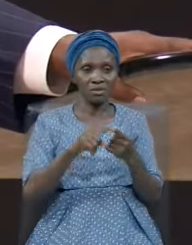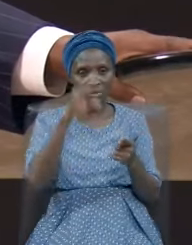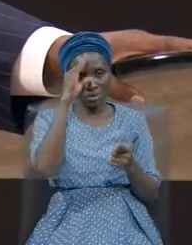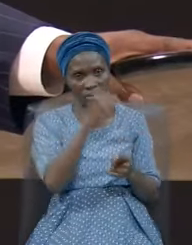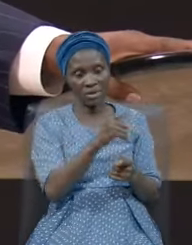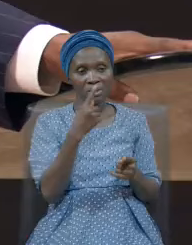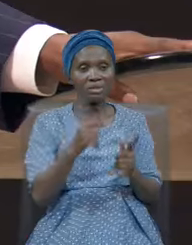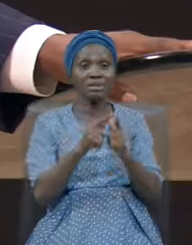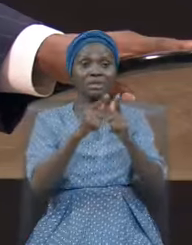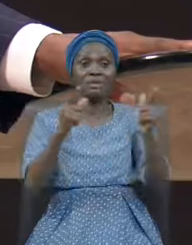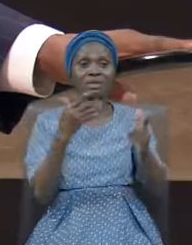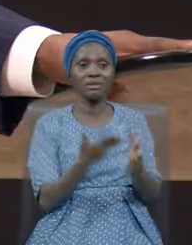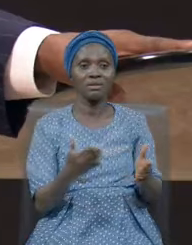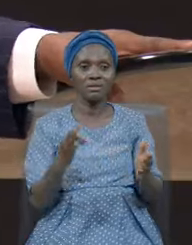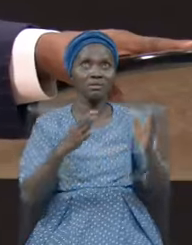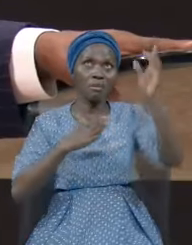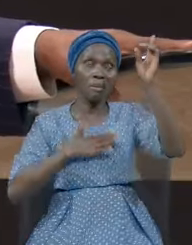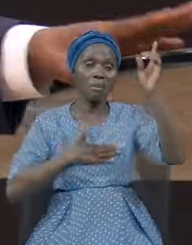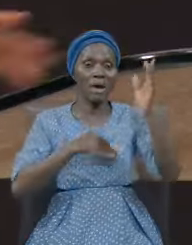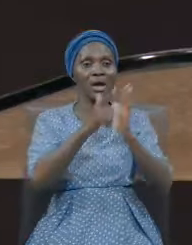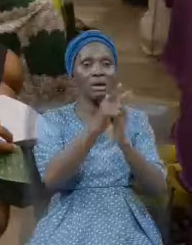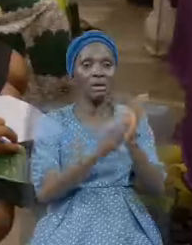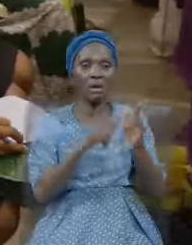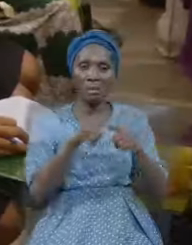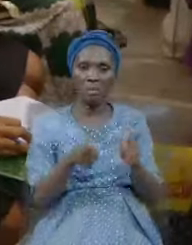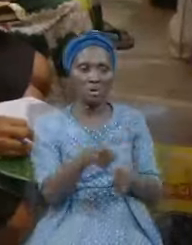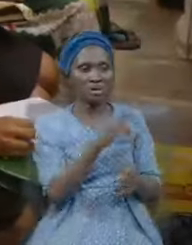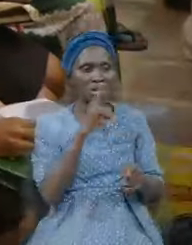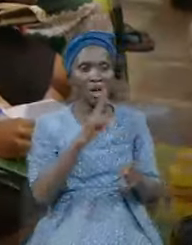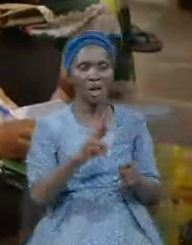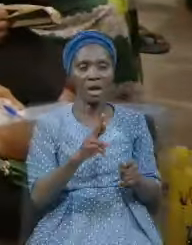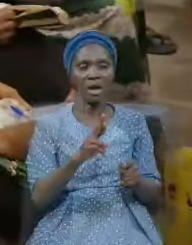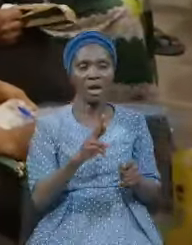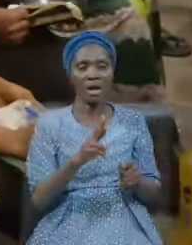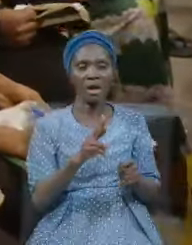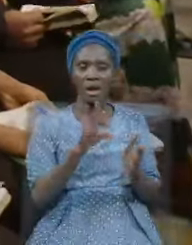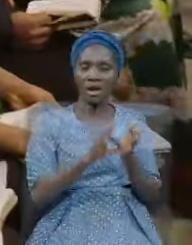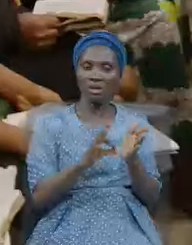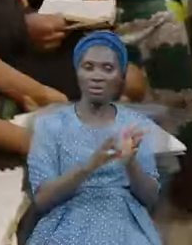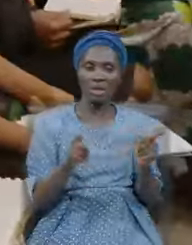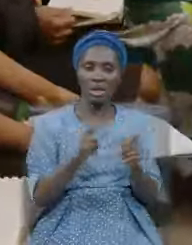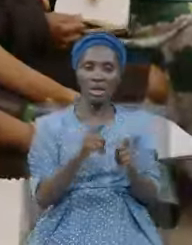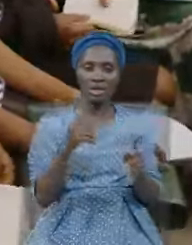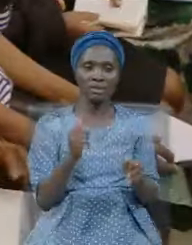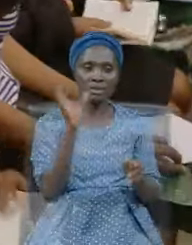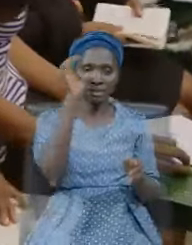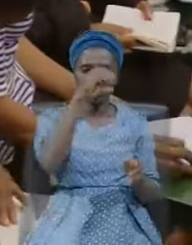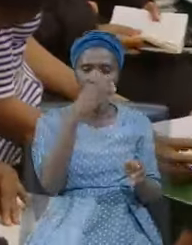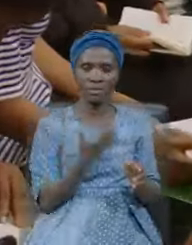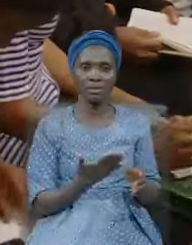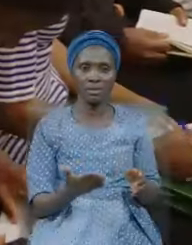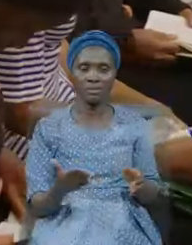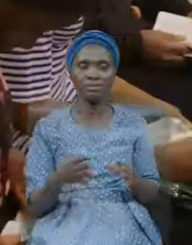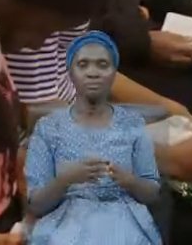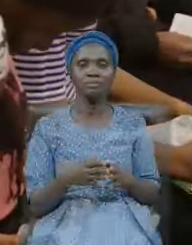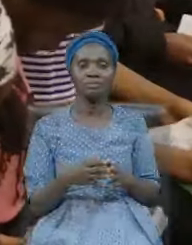things of my law, but they were counted as a strange thing.